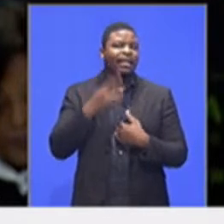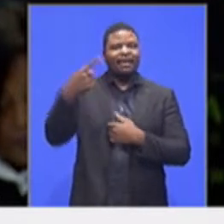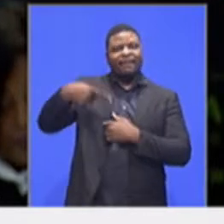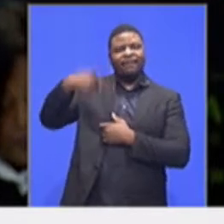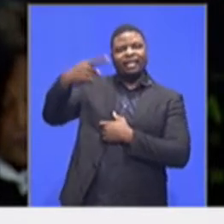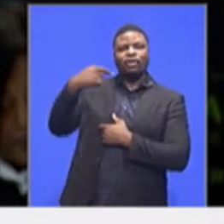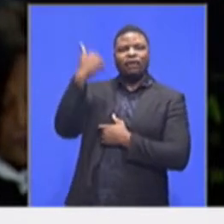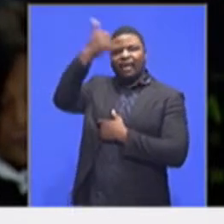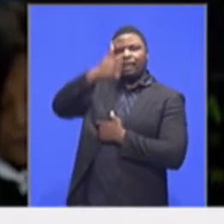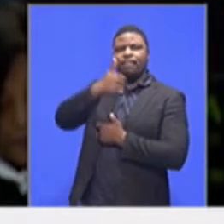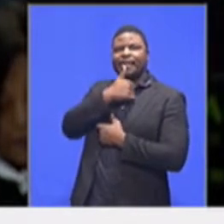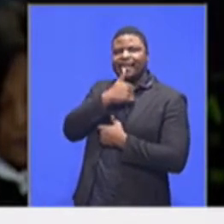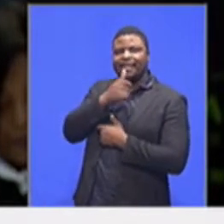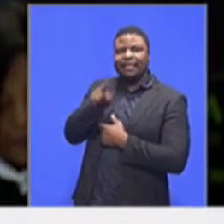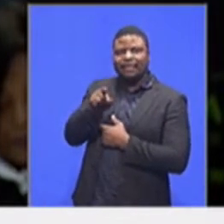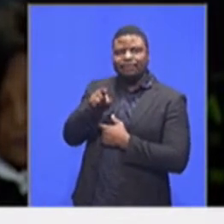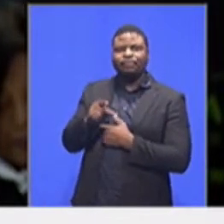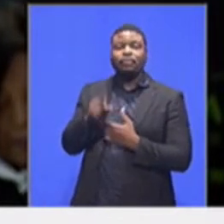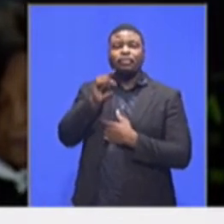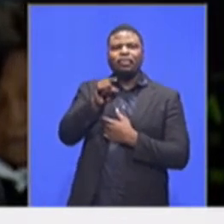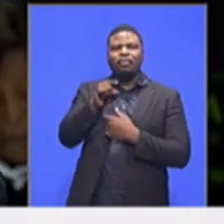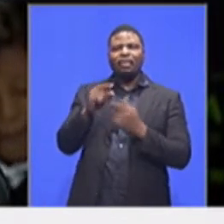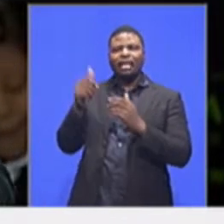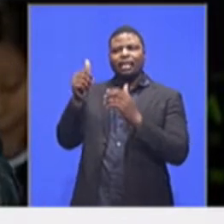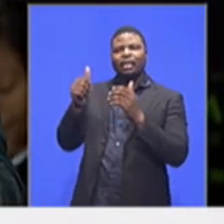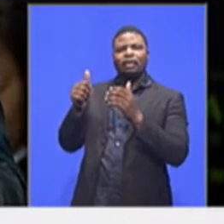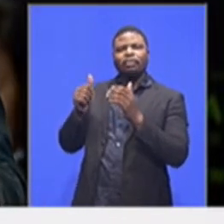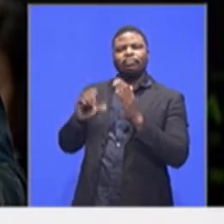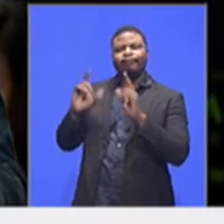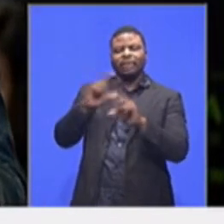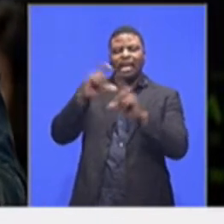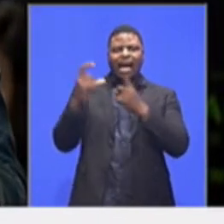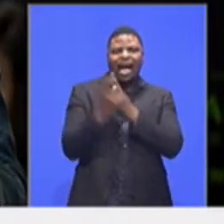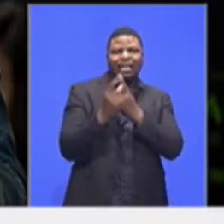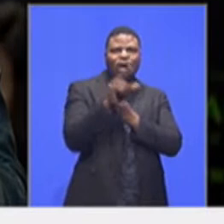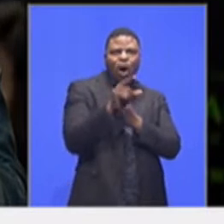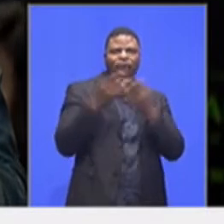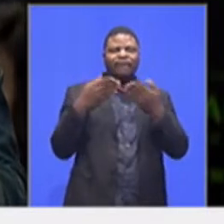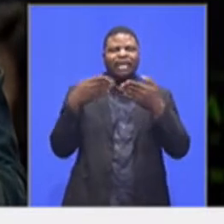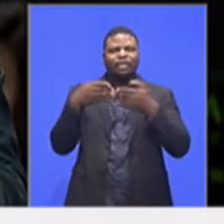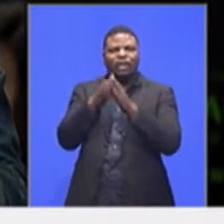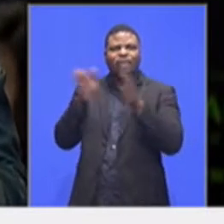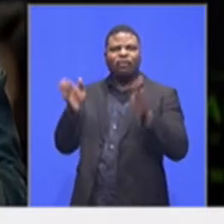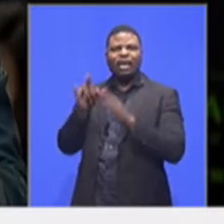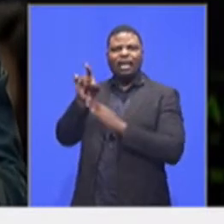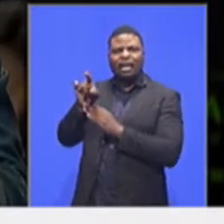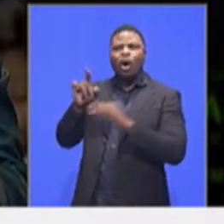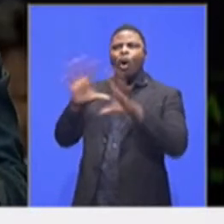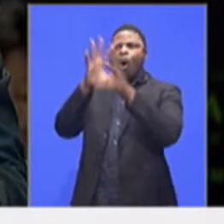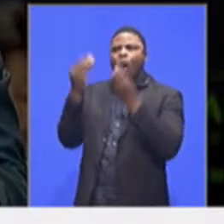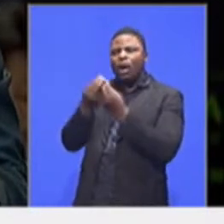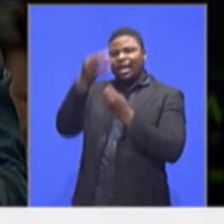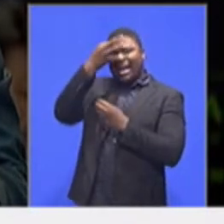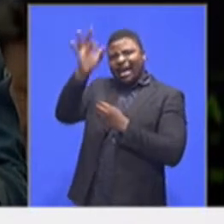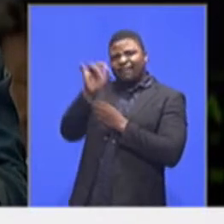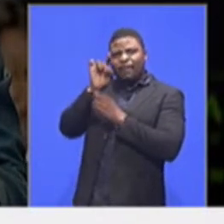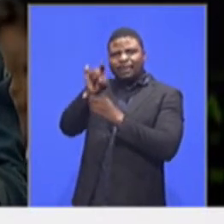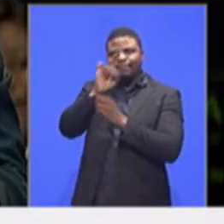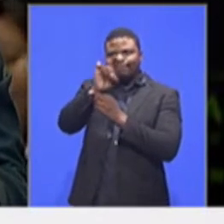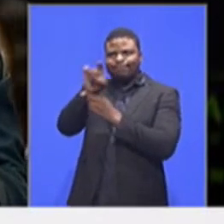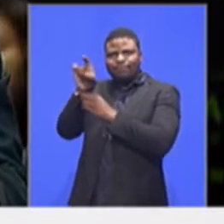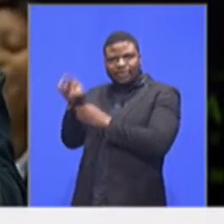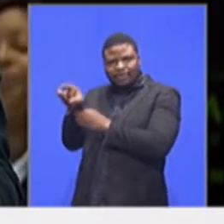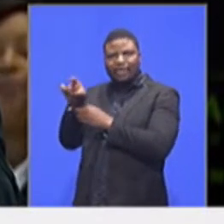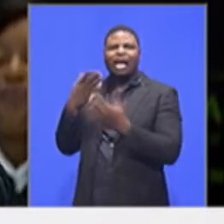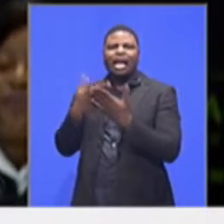More generally, the culture of non-payment, not only by municipalities, but all organs of state and individual household